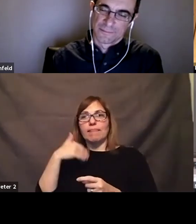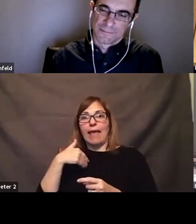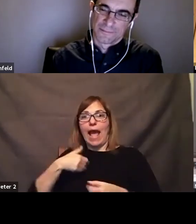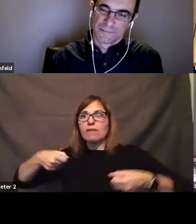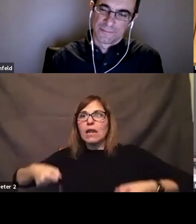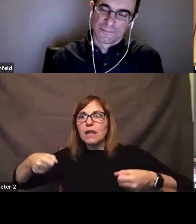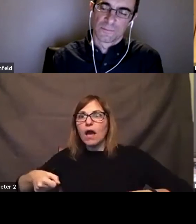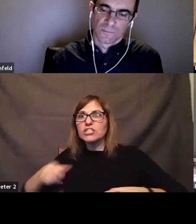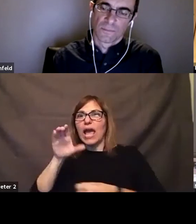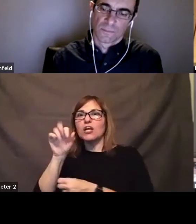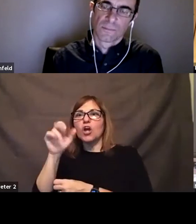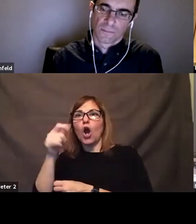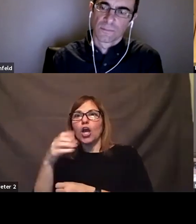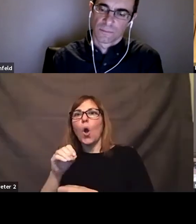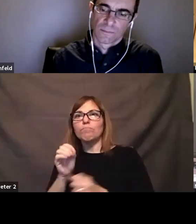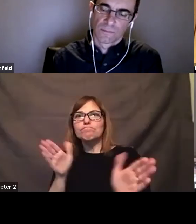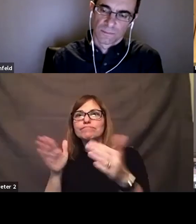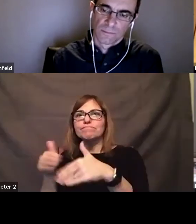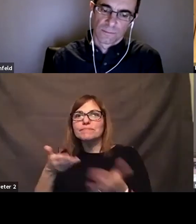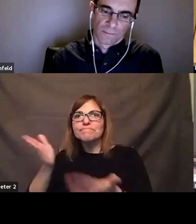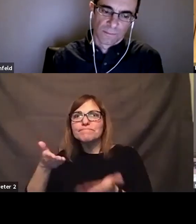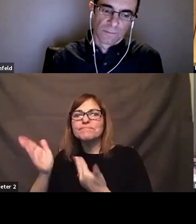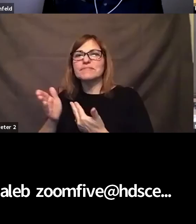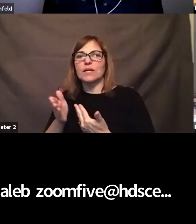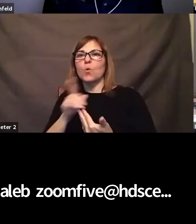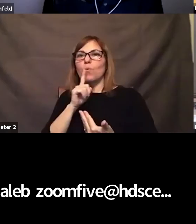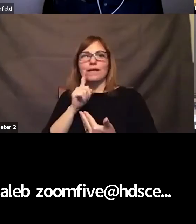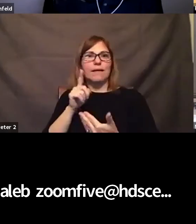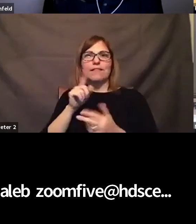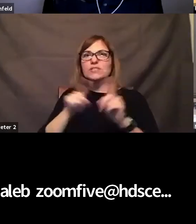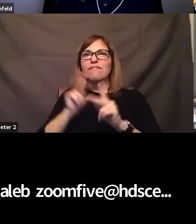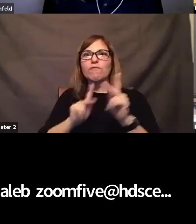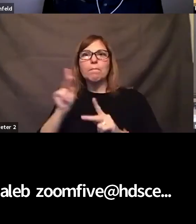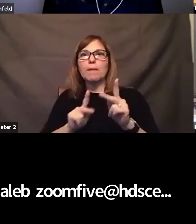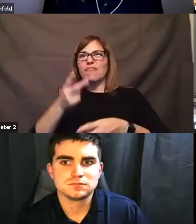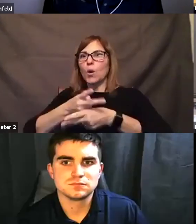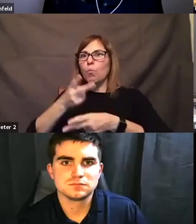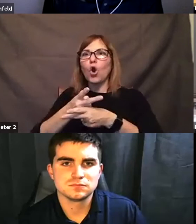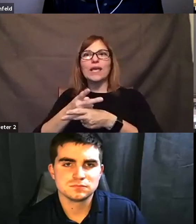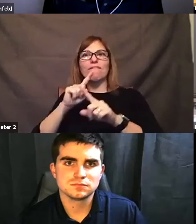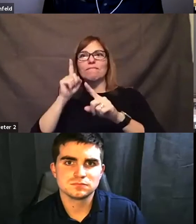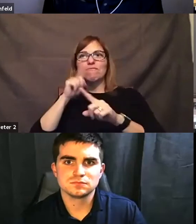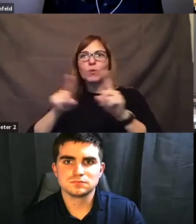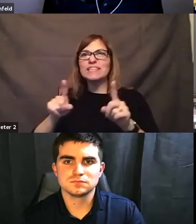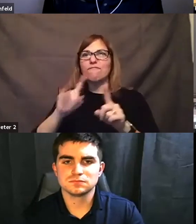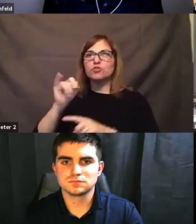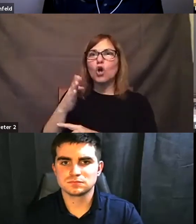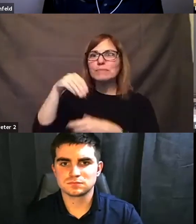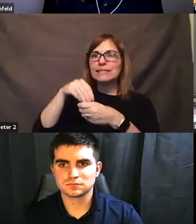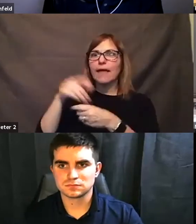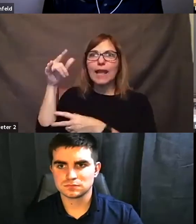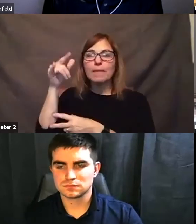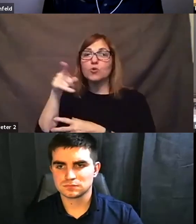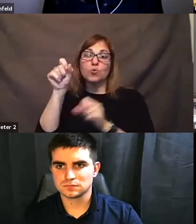well as passengers in that airplane. There's different people servicing different parts of that aircraft. So you could have a vehicle that's